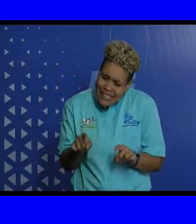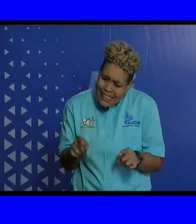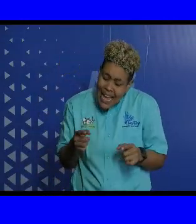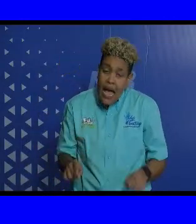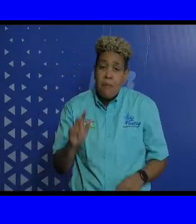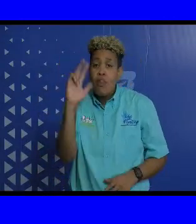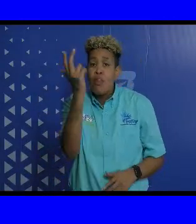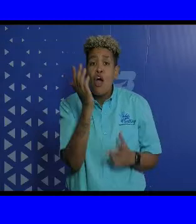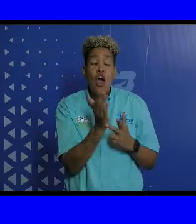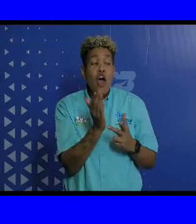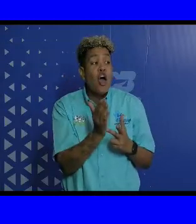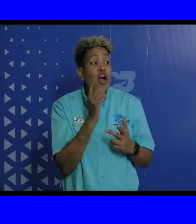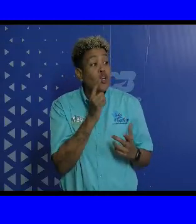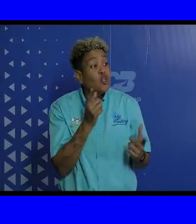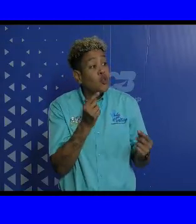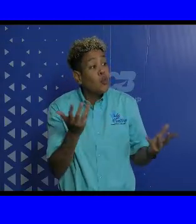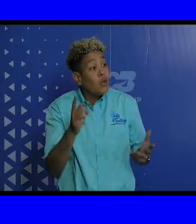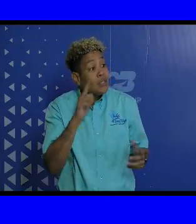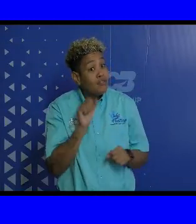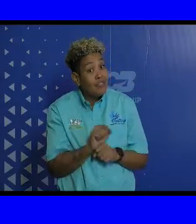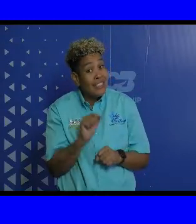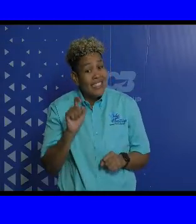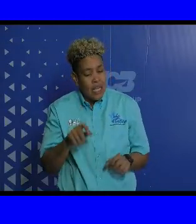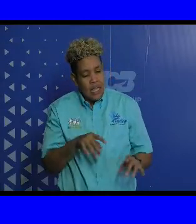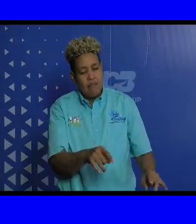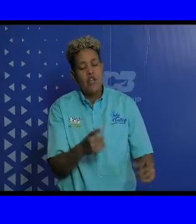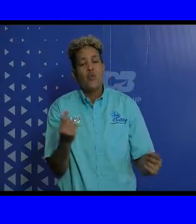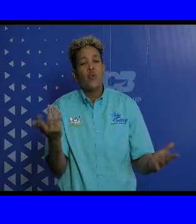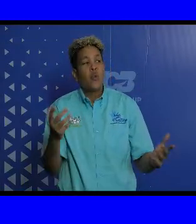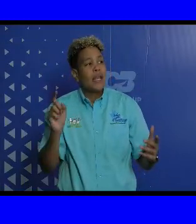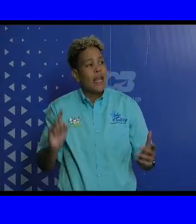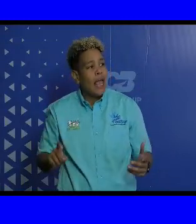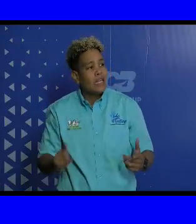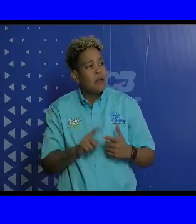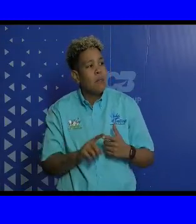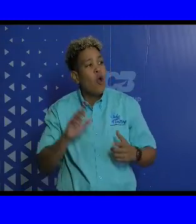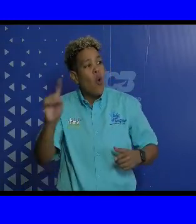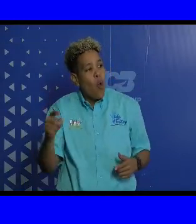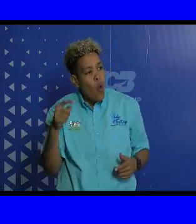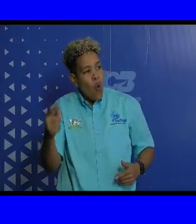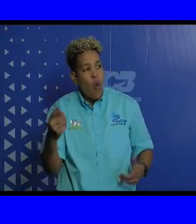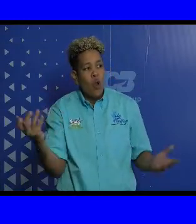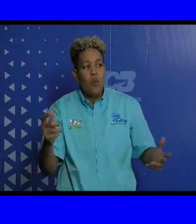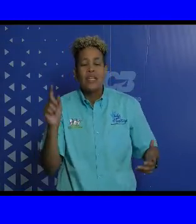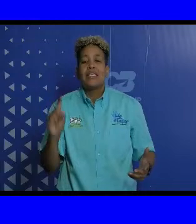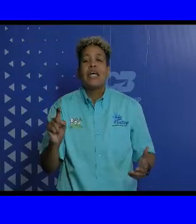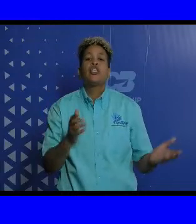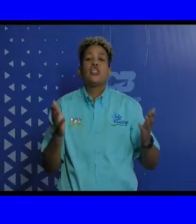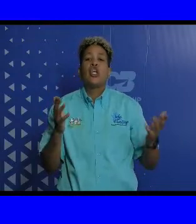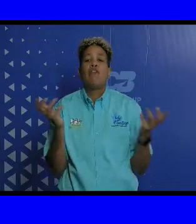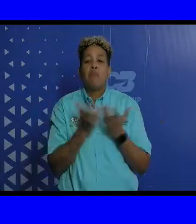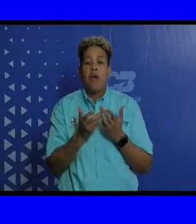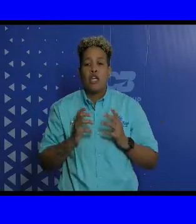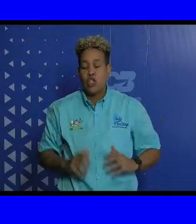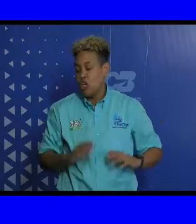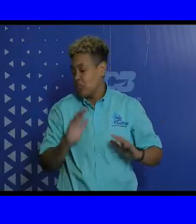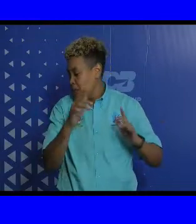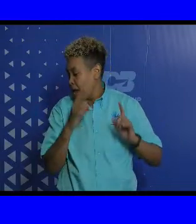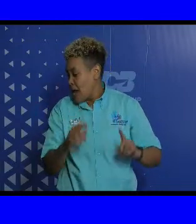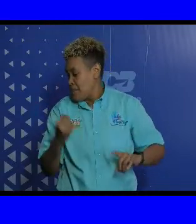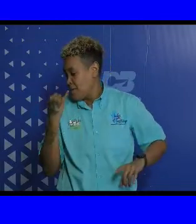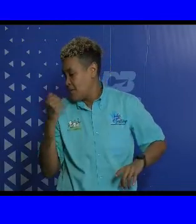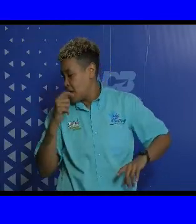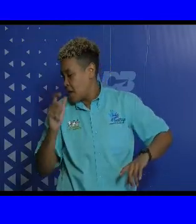And thirdly, do what is efficiency, do what is necessary, and only what is necessary to serve the customer. If it's